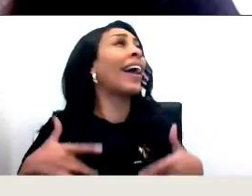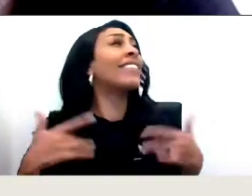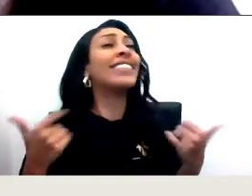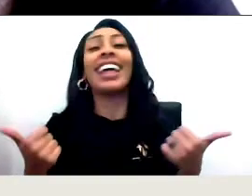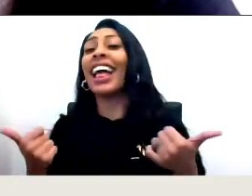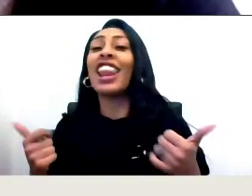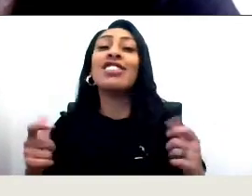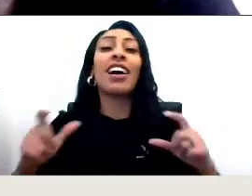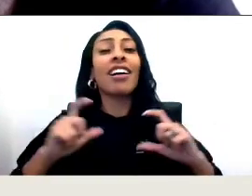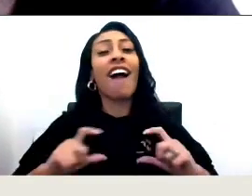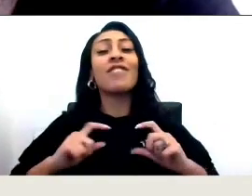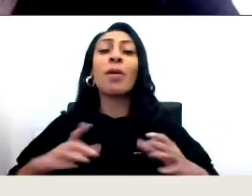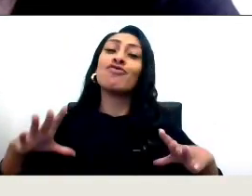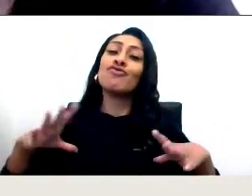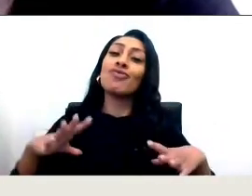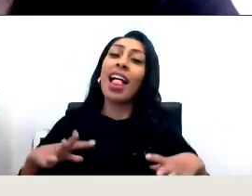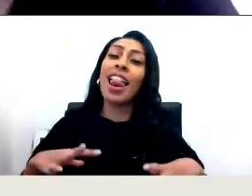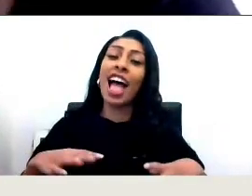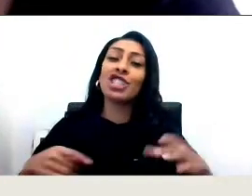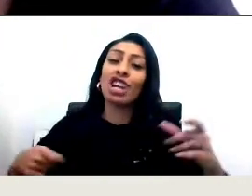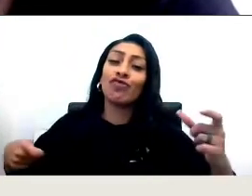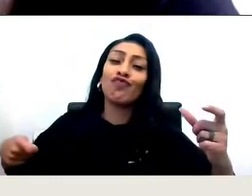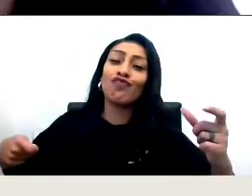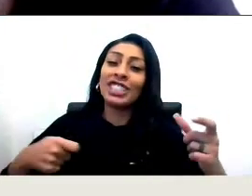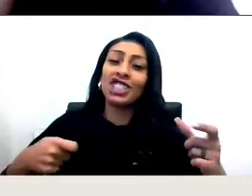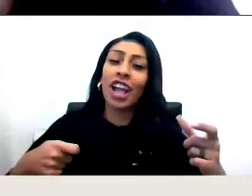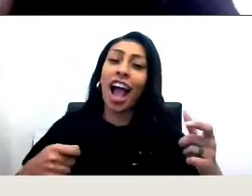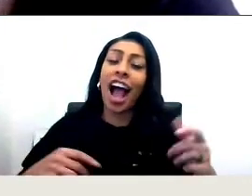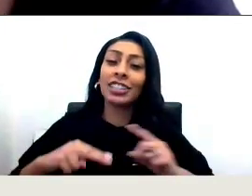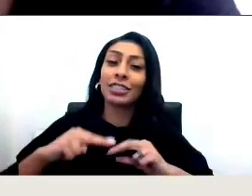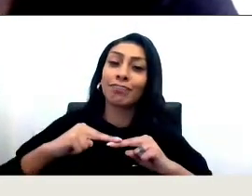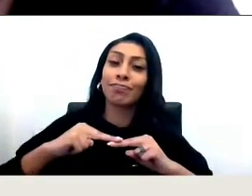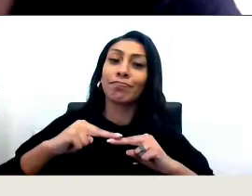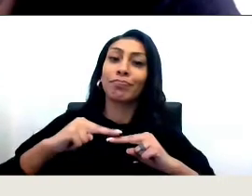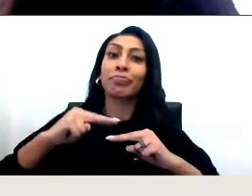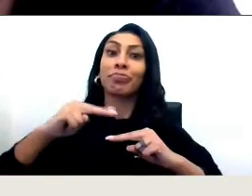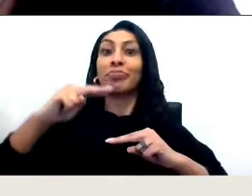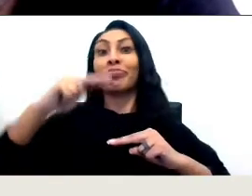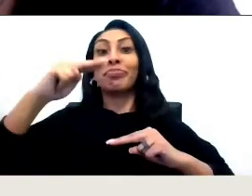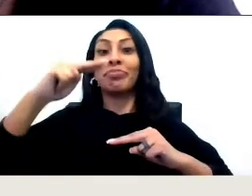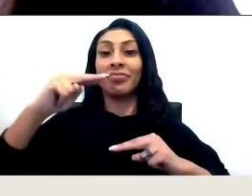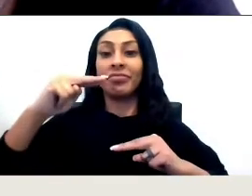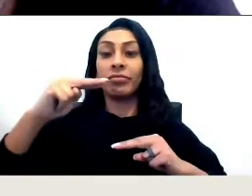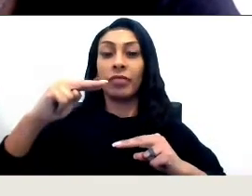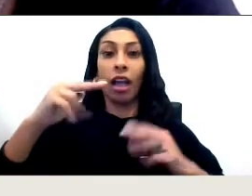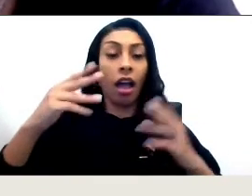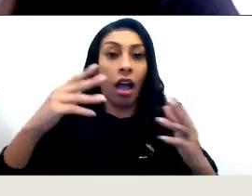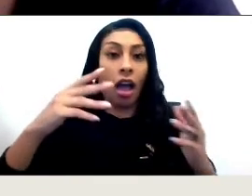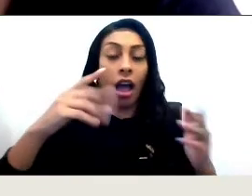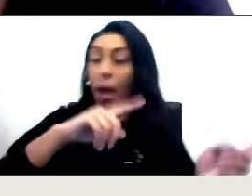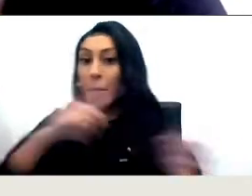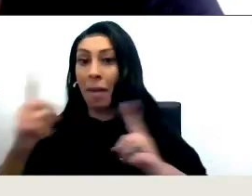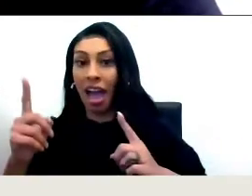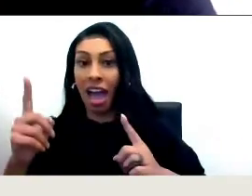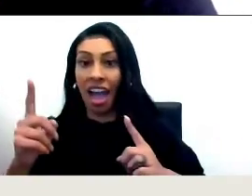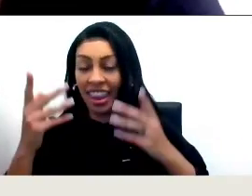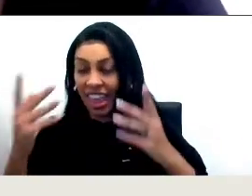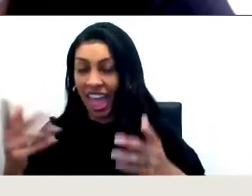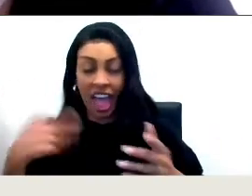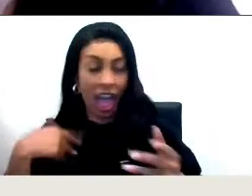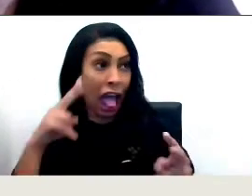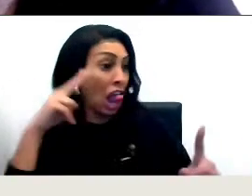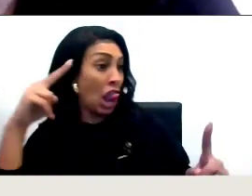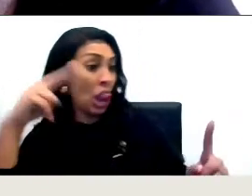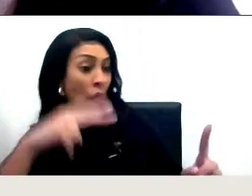place, I can recharge. And I had that experience, and then I went the other way and I sort of looked at everything